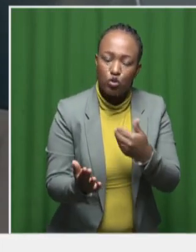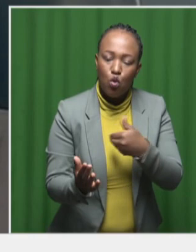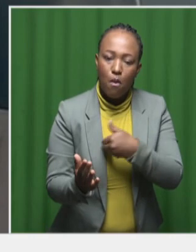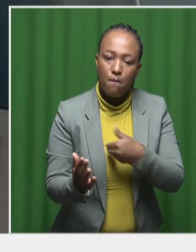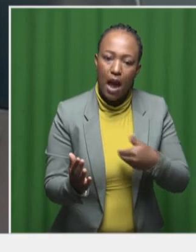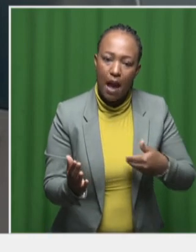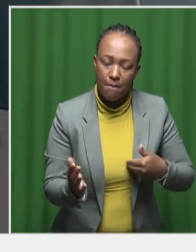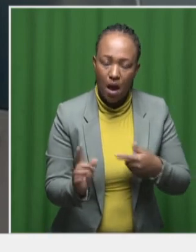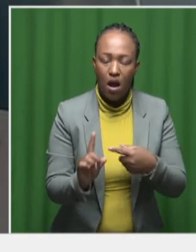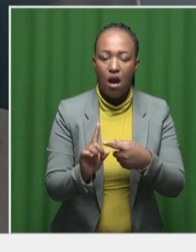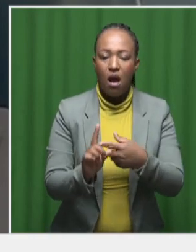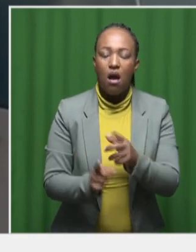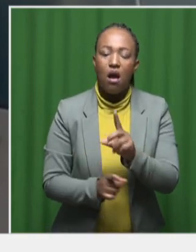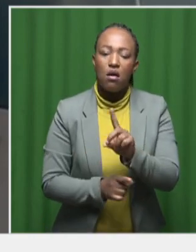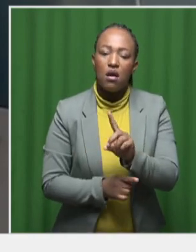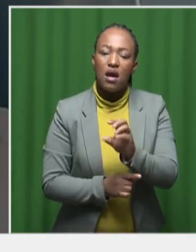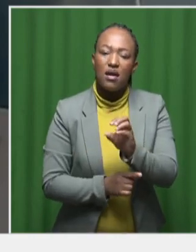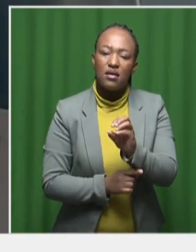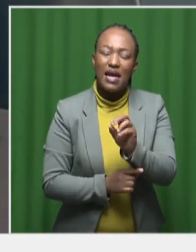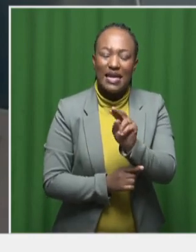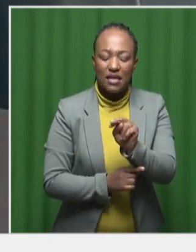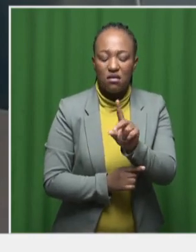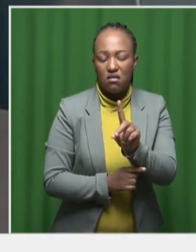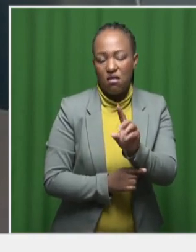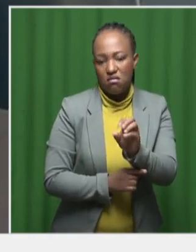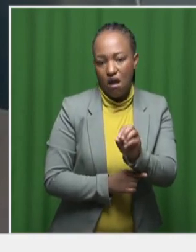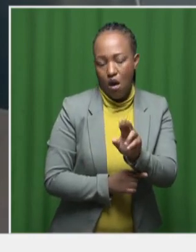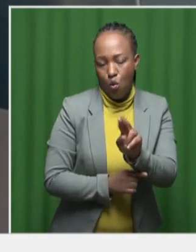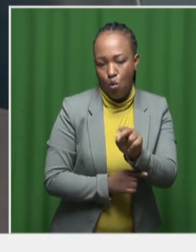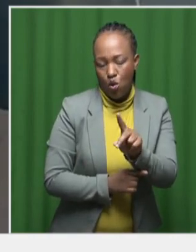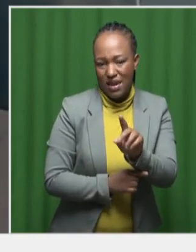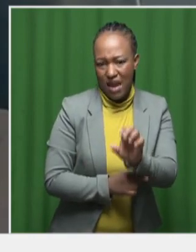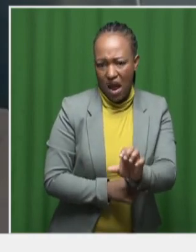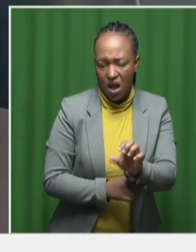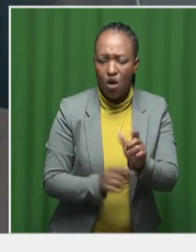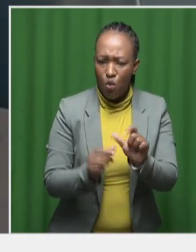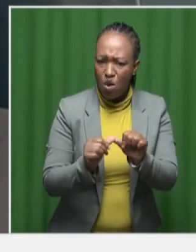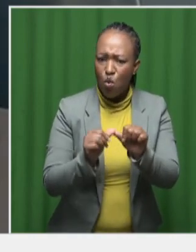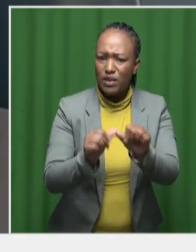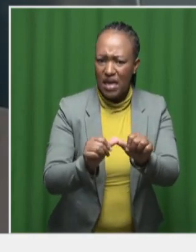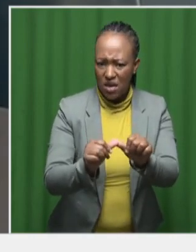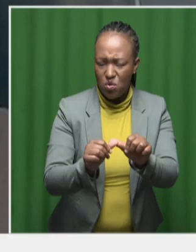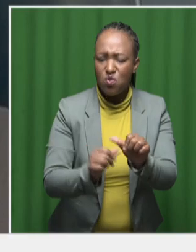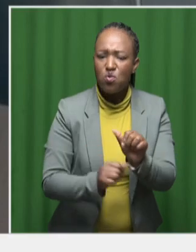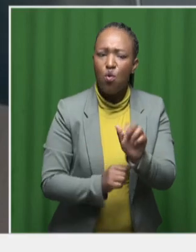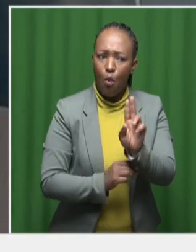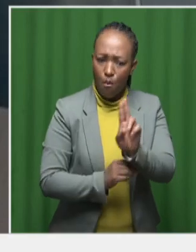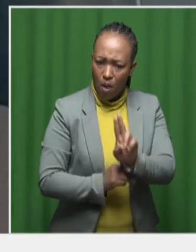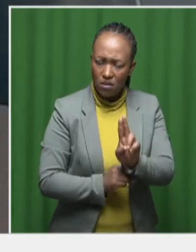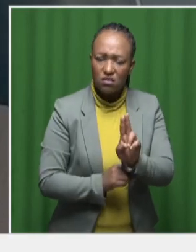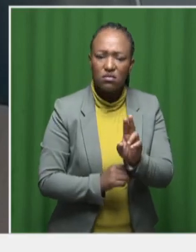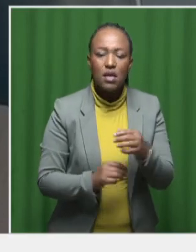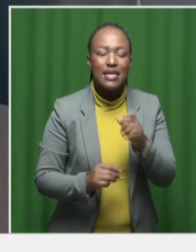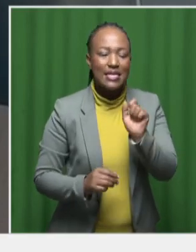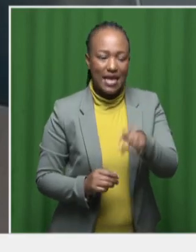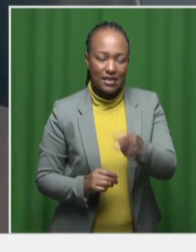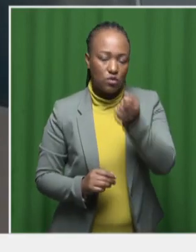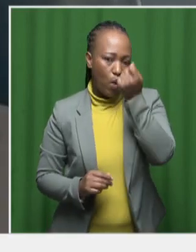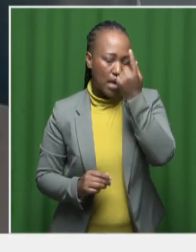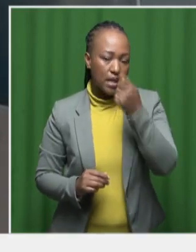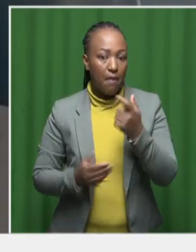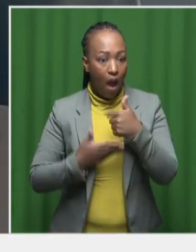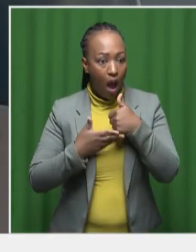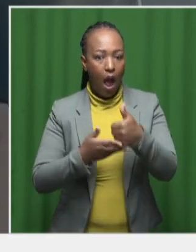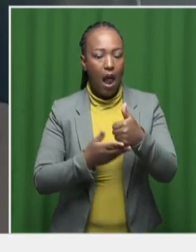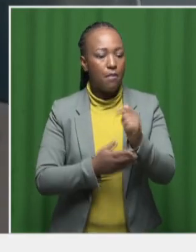U section in Umlazi. So we are continuing to respond, but we understand that we have not yet reached as many people as we